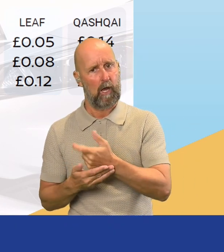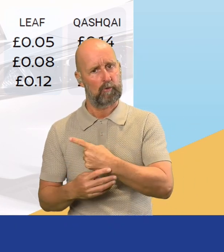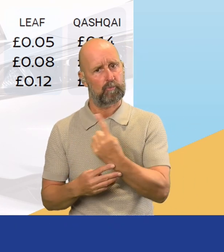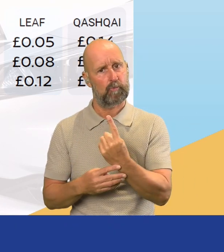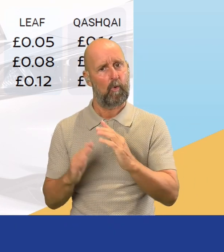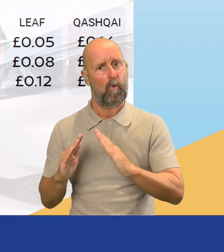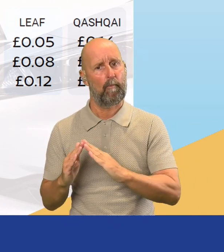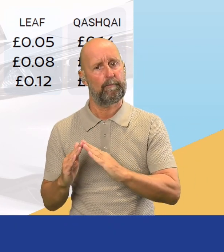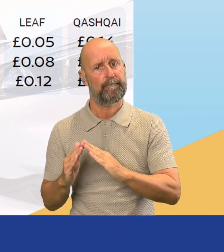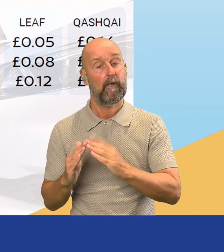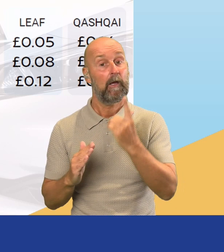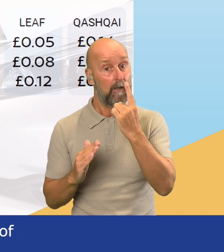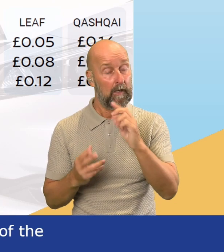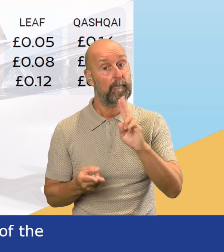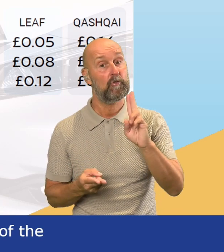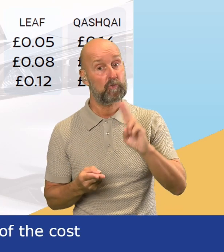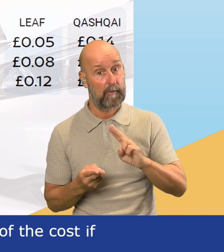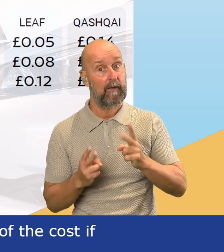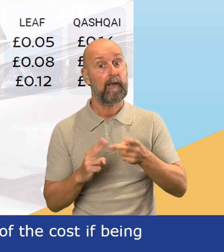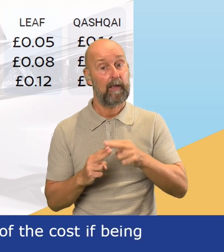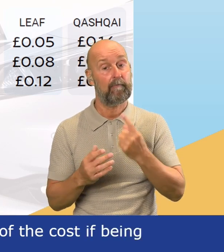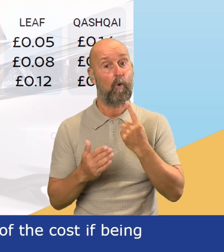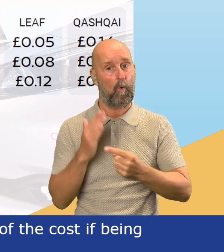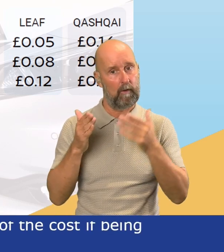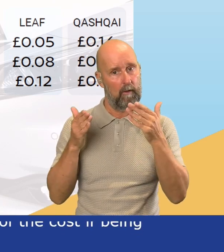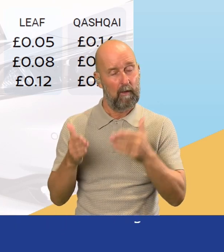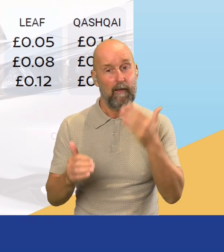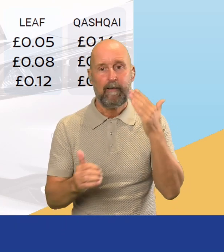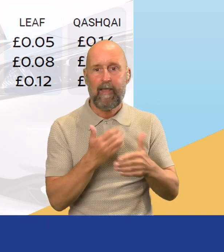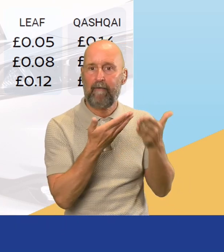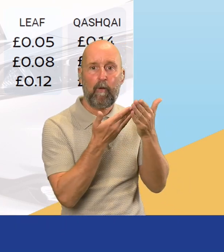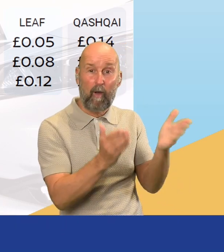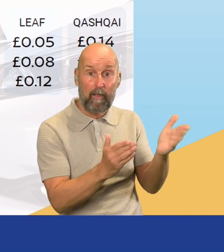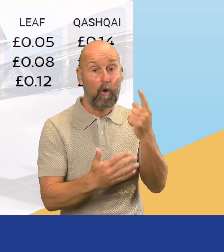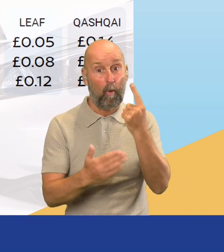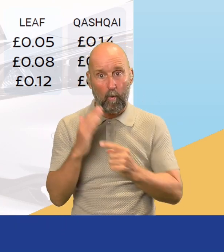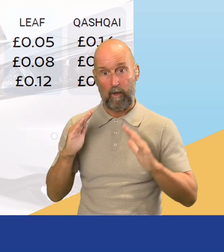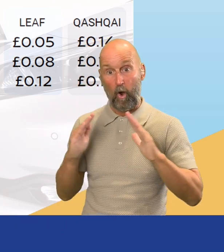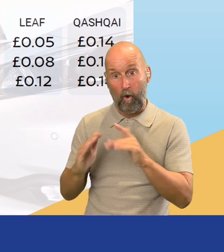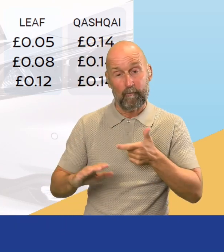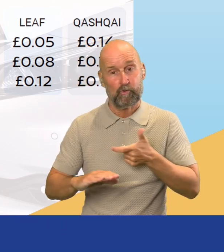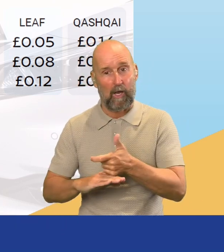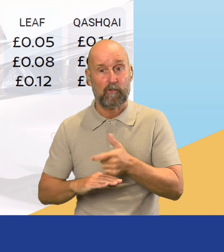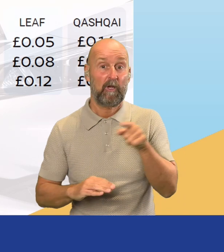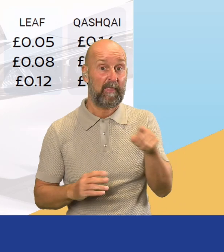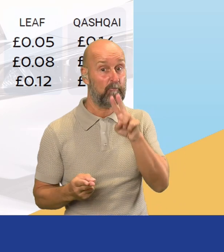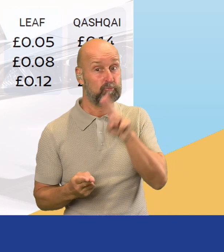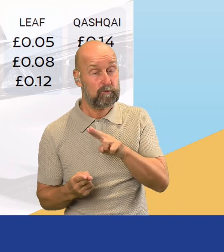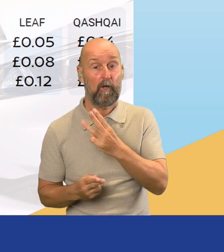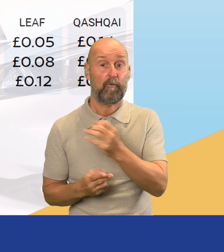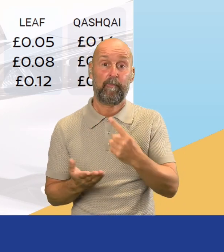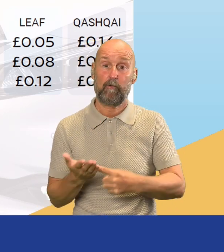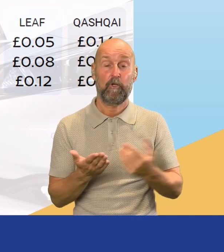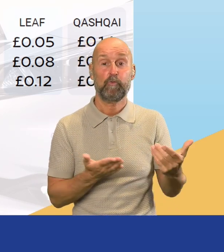Those costs could be cheaper if you charged exclusively at home. So if you never use the public network, that could be around about £300. So again, about